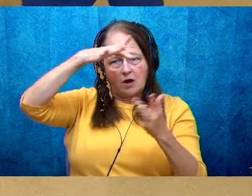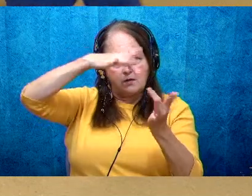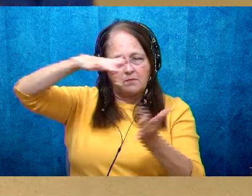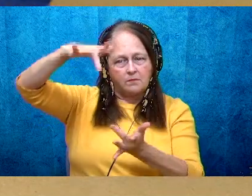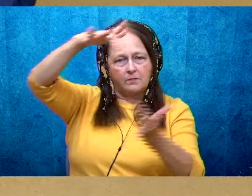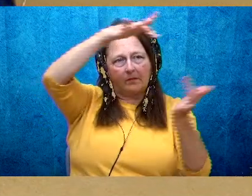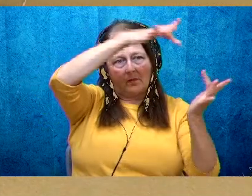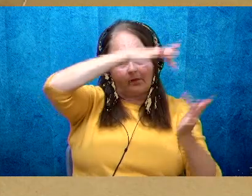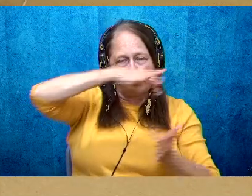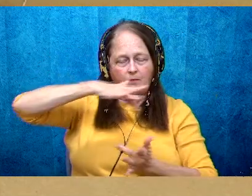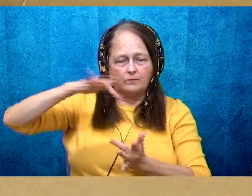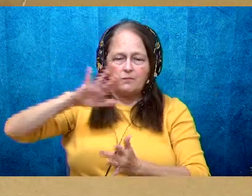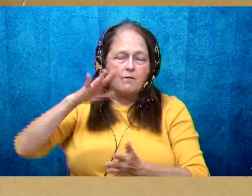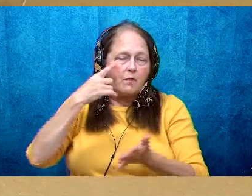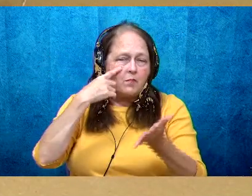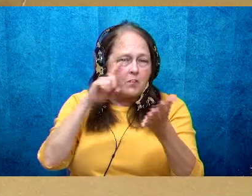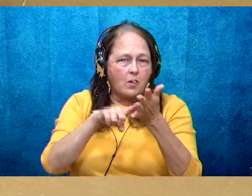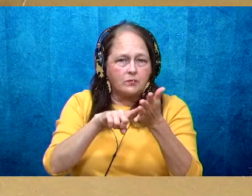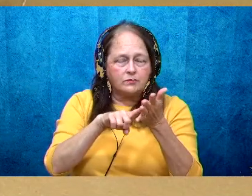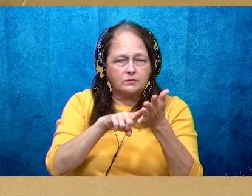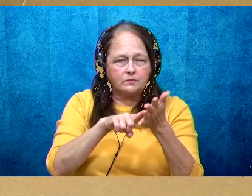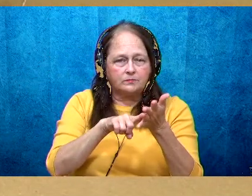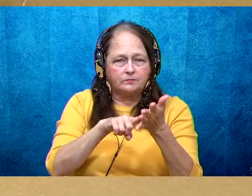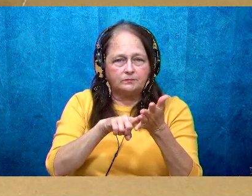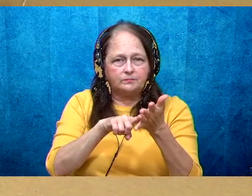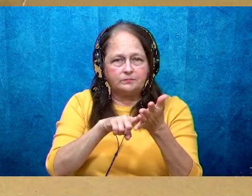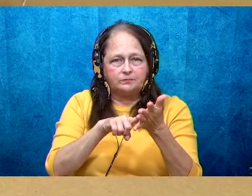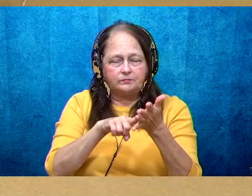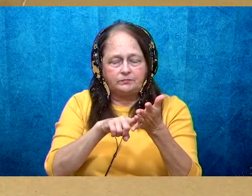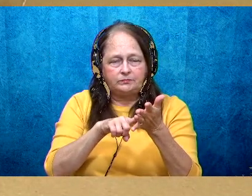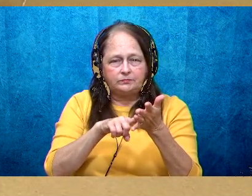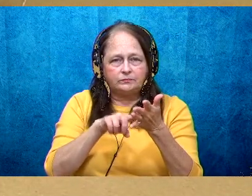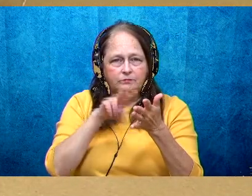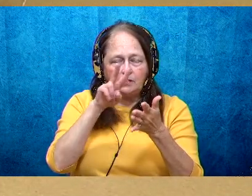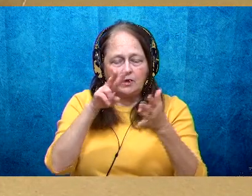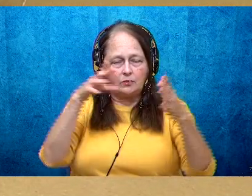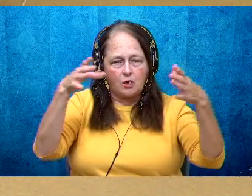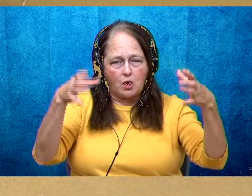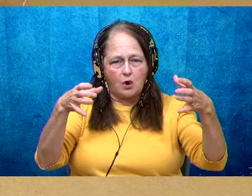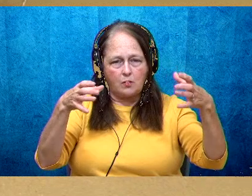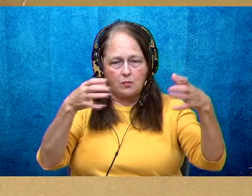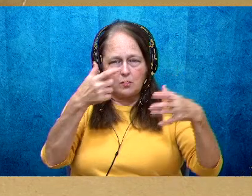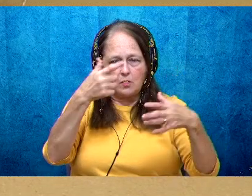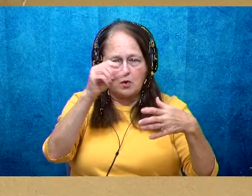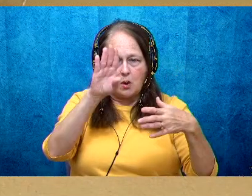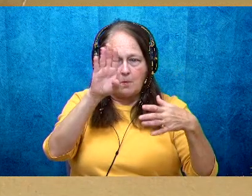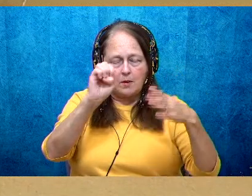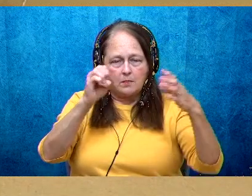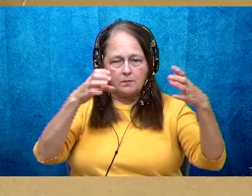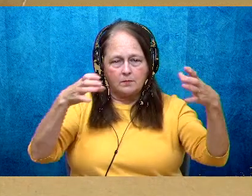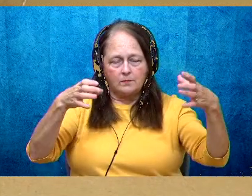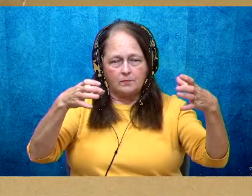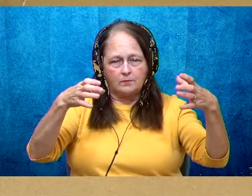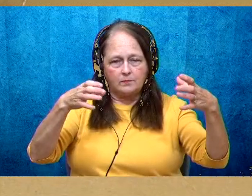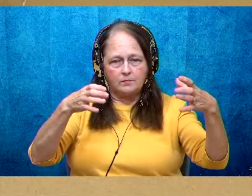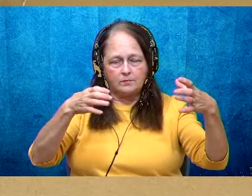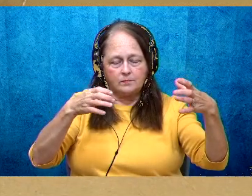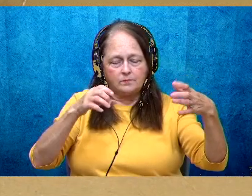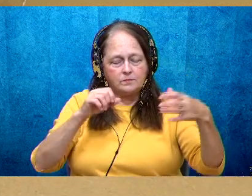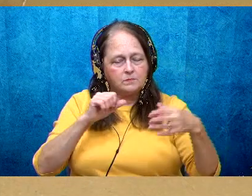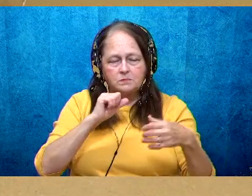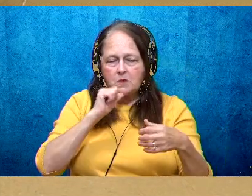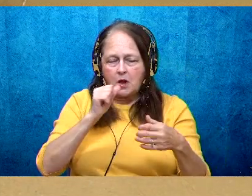though. Have you ever noticed when you look at a globe that it doesn't stand straight